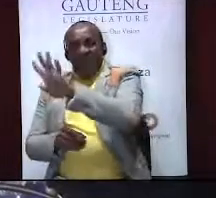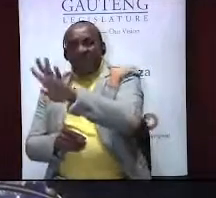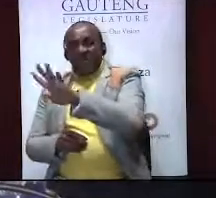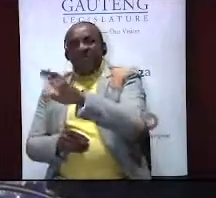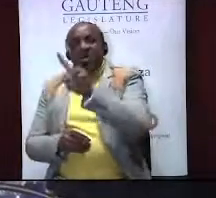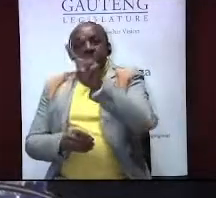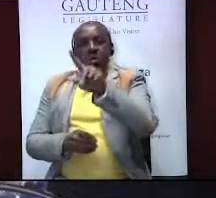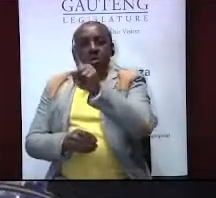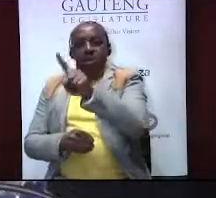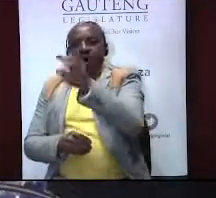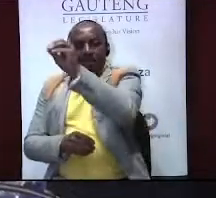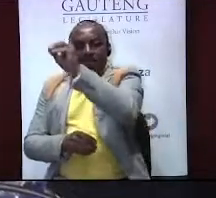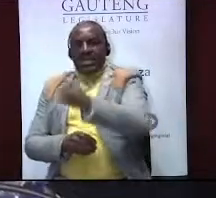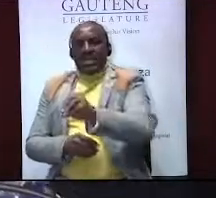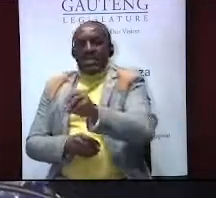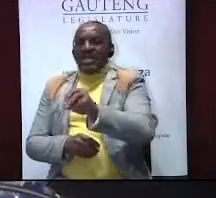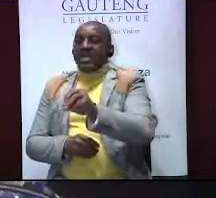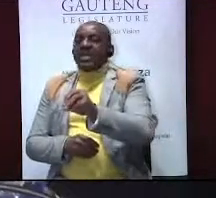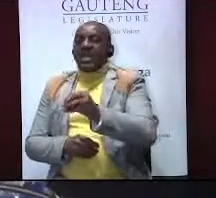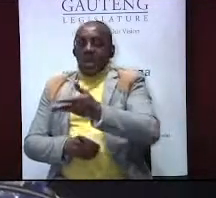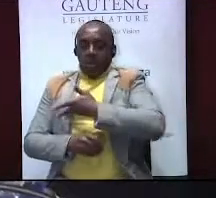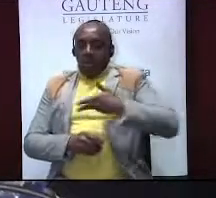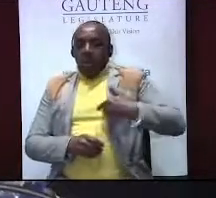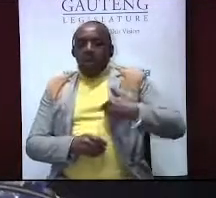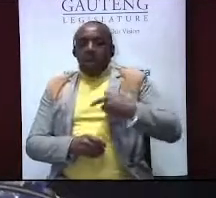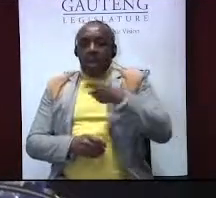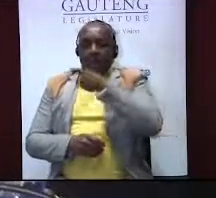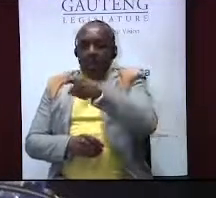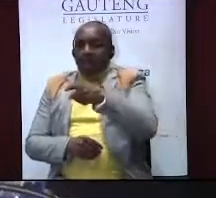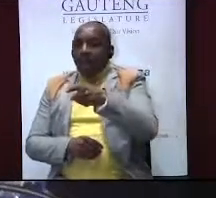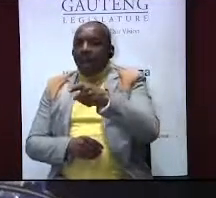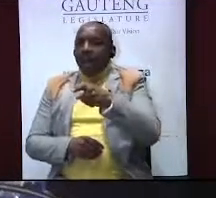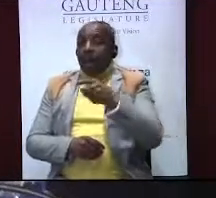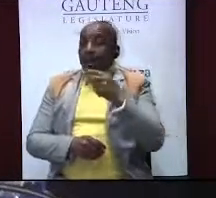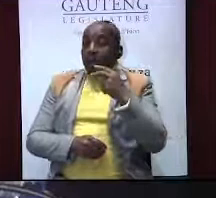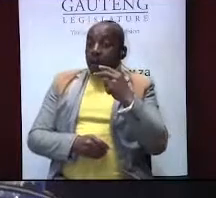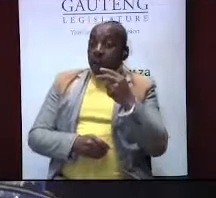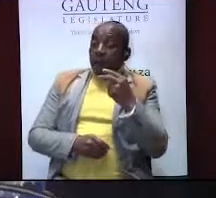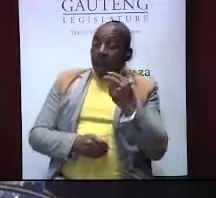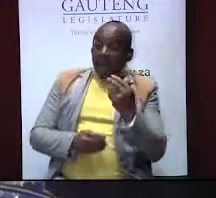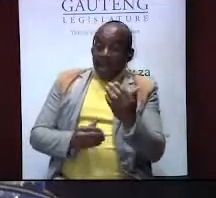21% of women have experienced physical violence